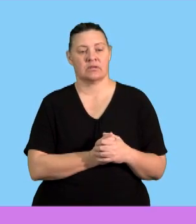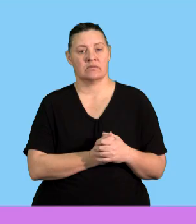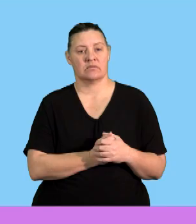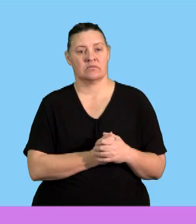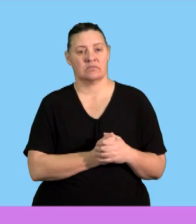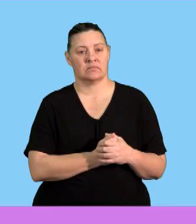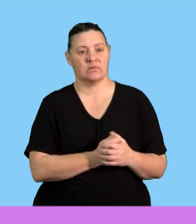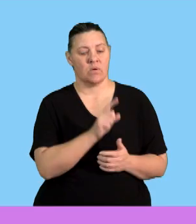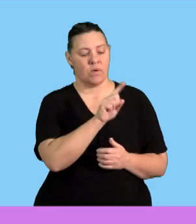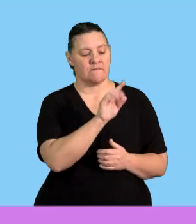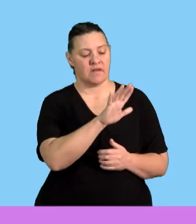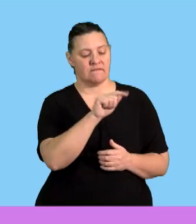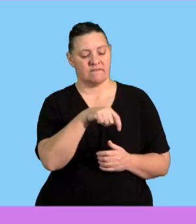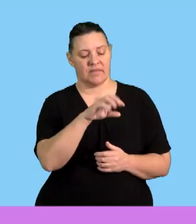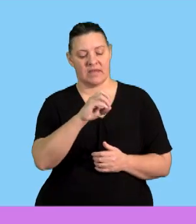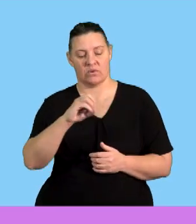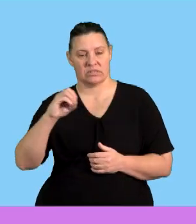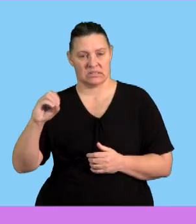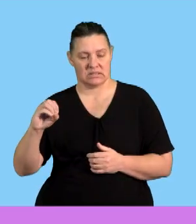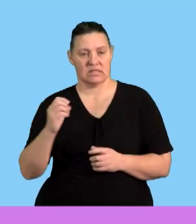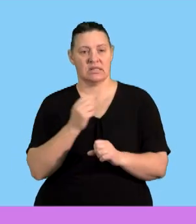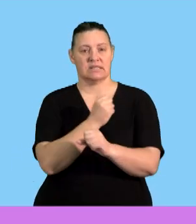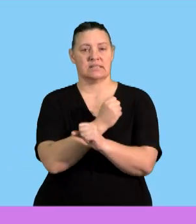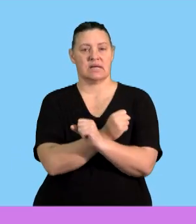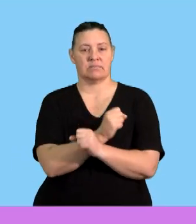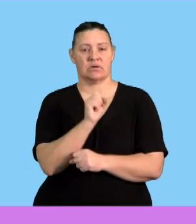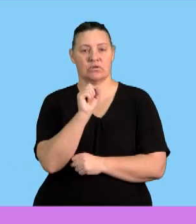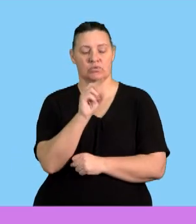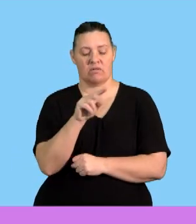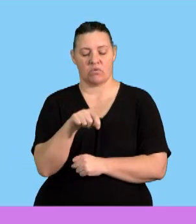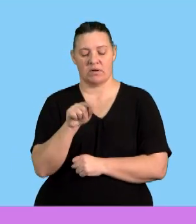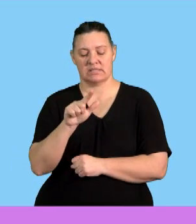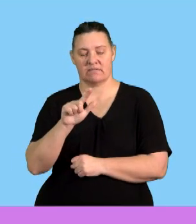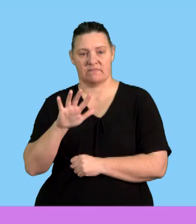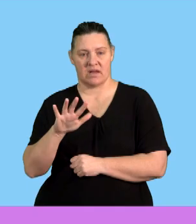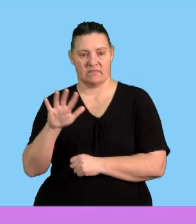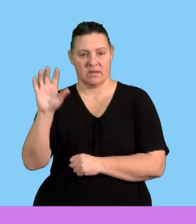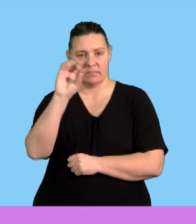That's going to be 15,000 times the